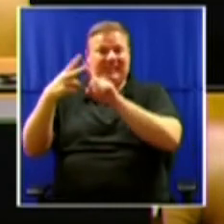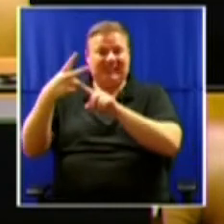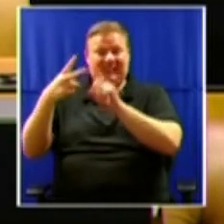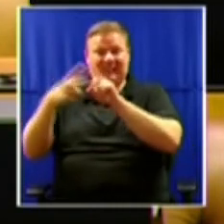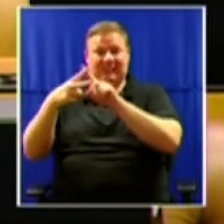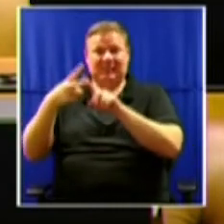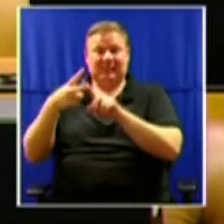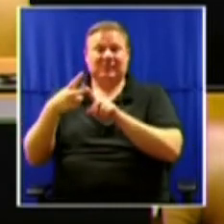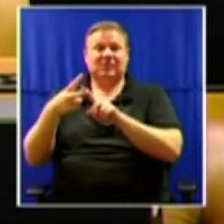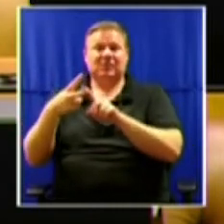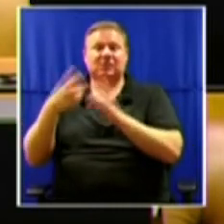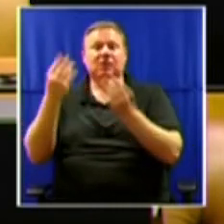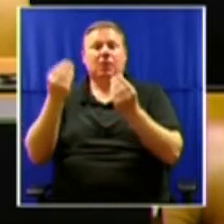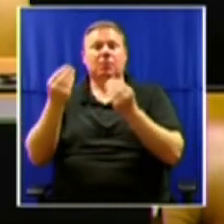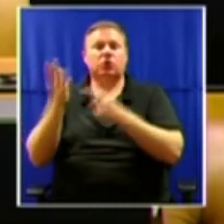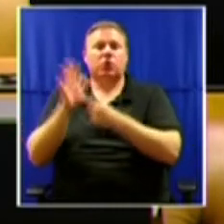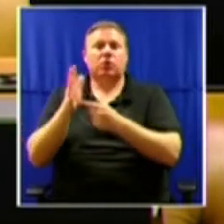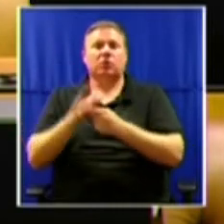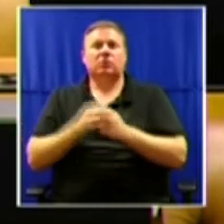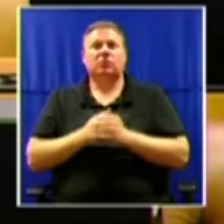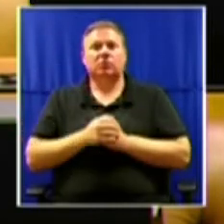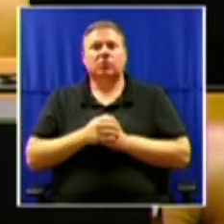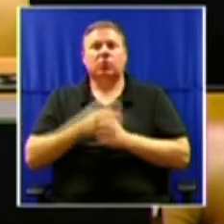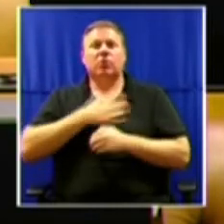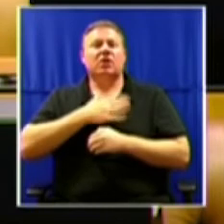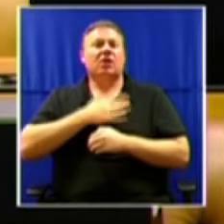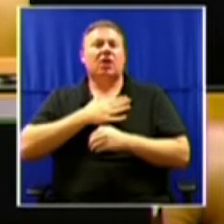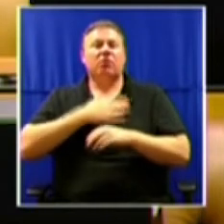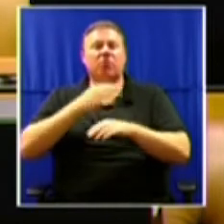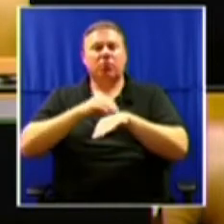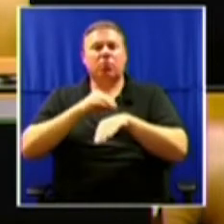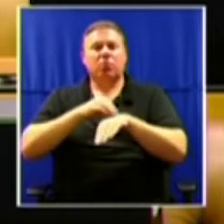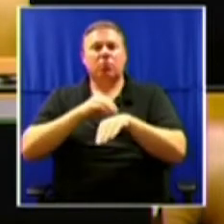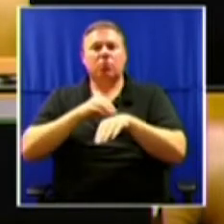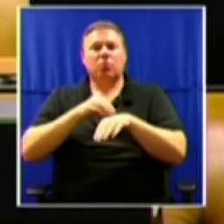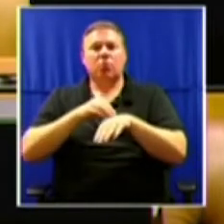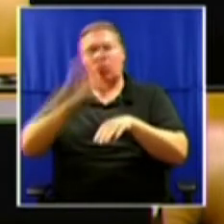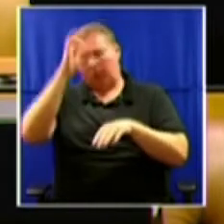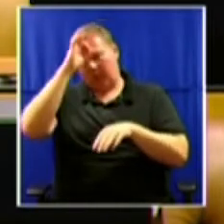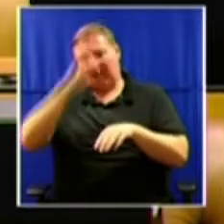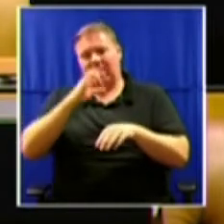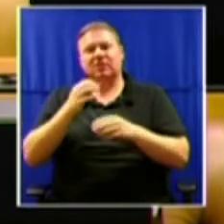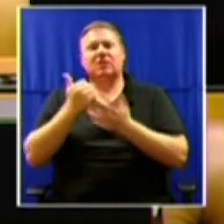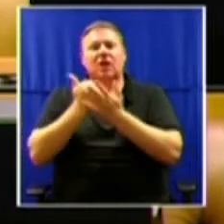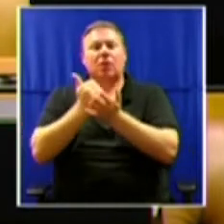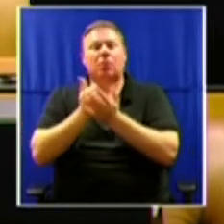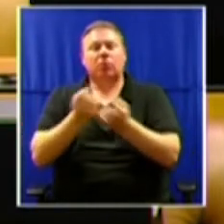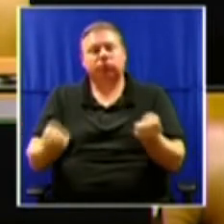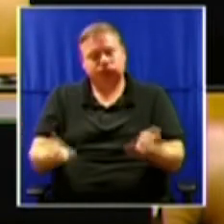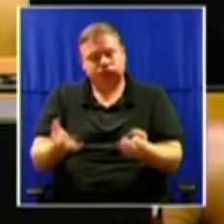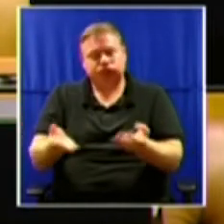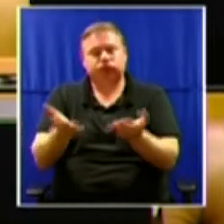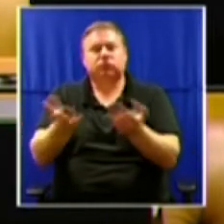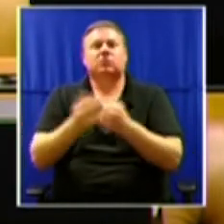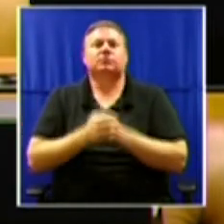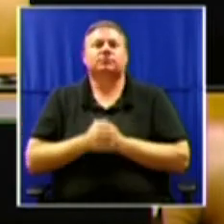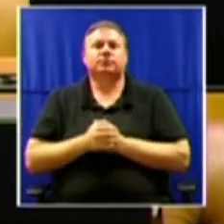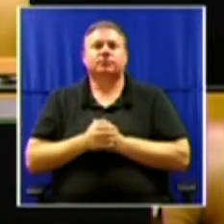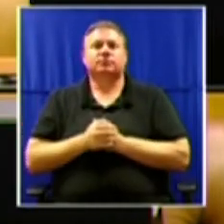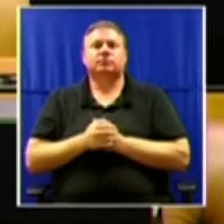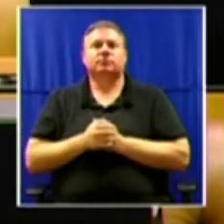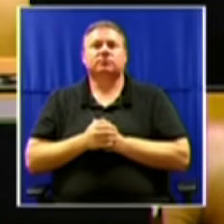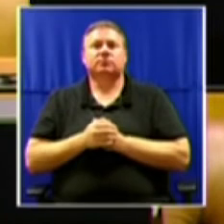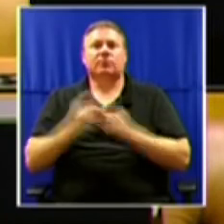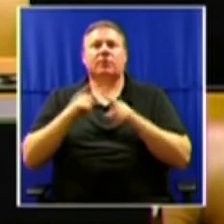be enough. We would have loved to get more numbers. But it does give us a problem, Chairperson, that we did not